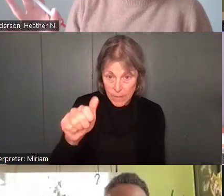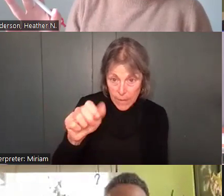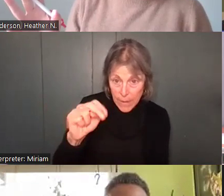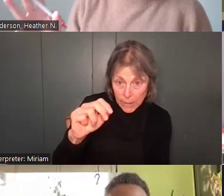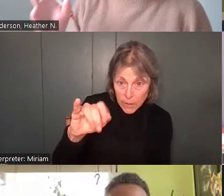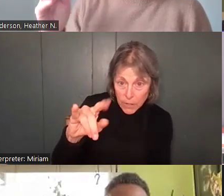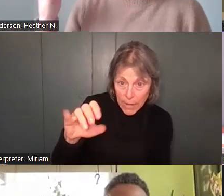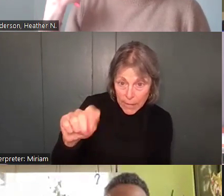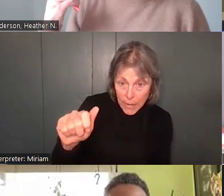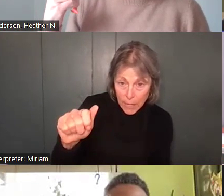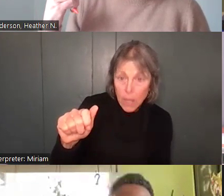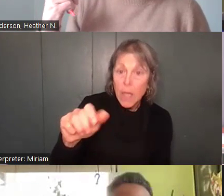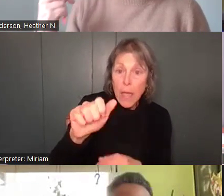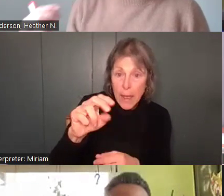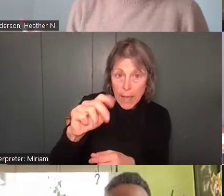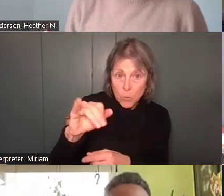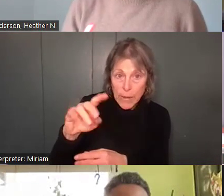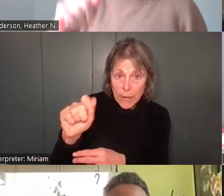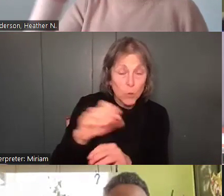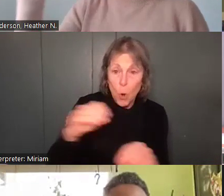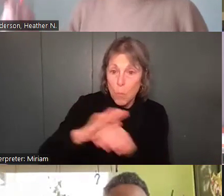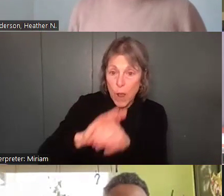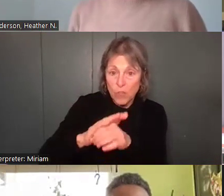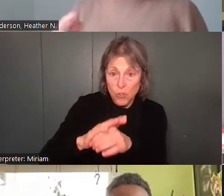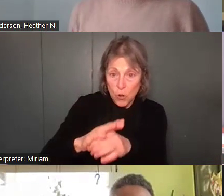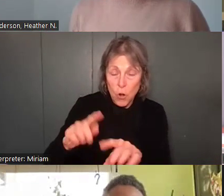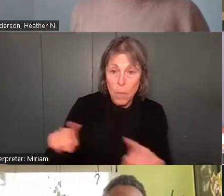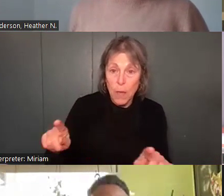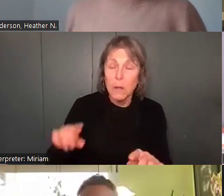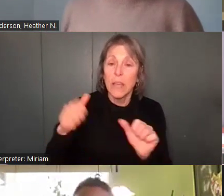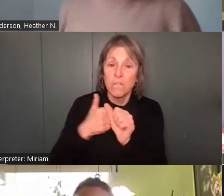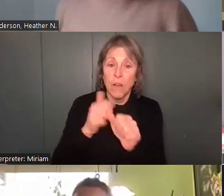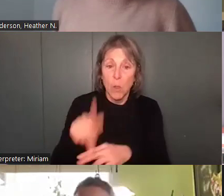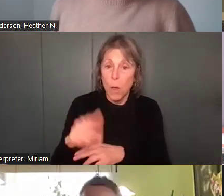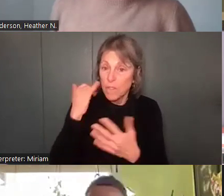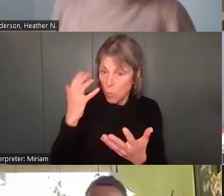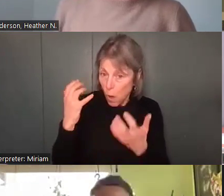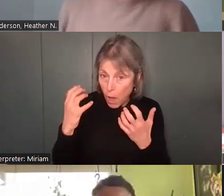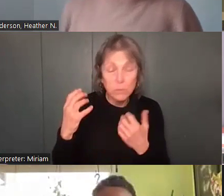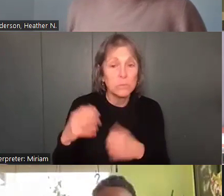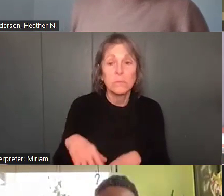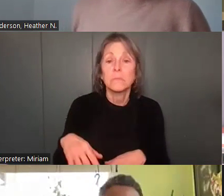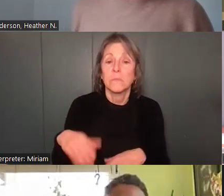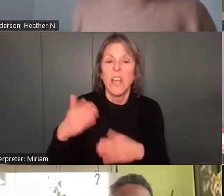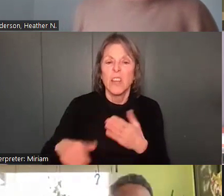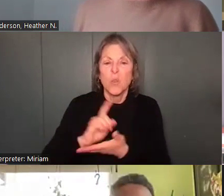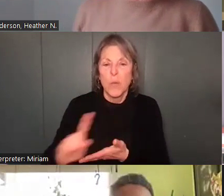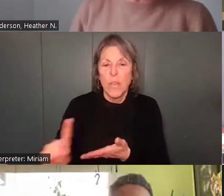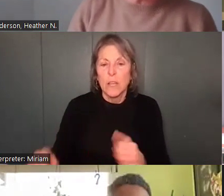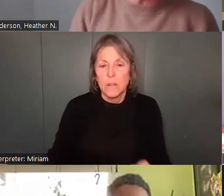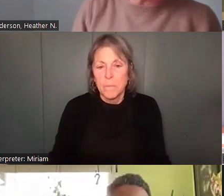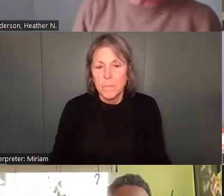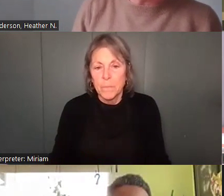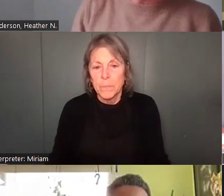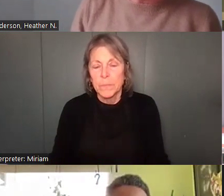And no pressure, if people want to think about this, I can follow up with folks at end of week, because I'm